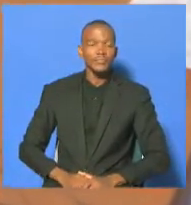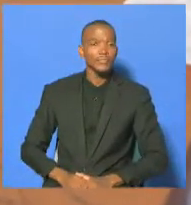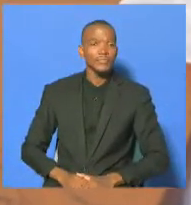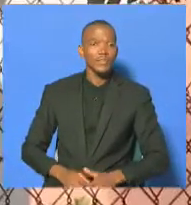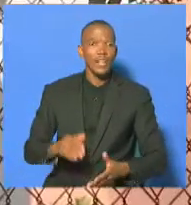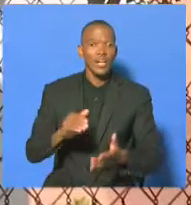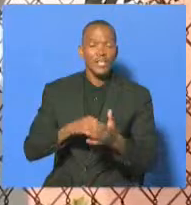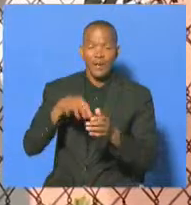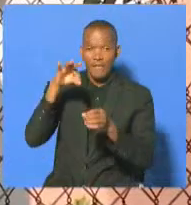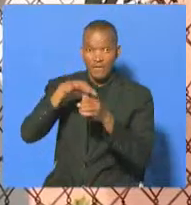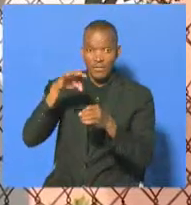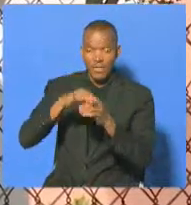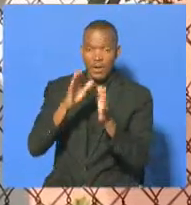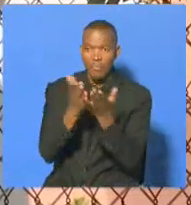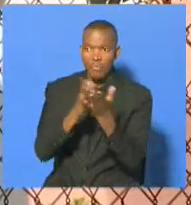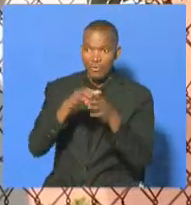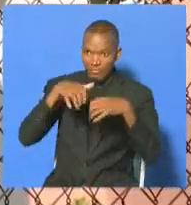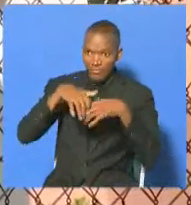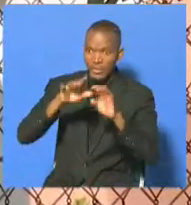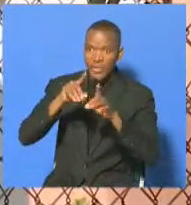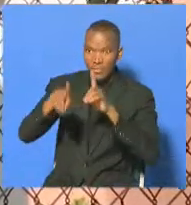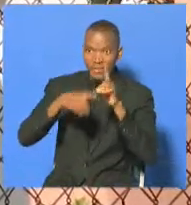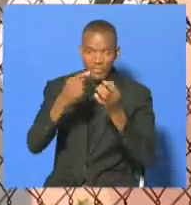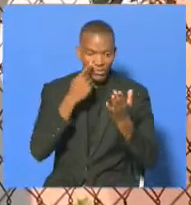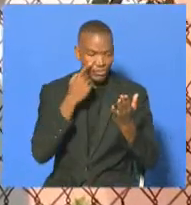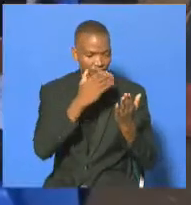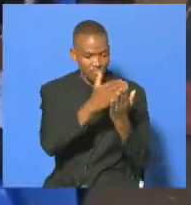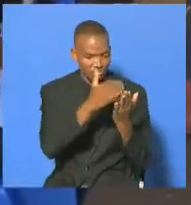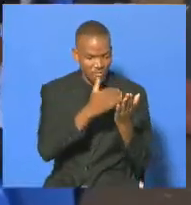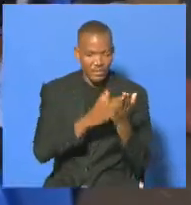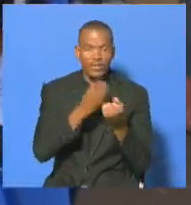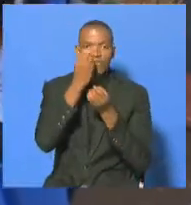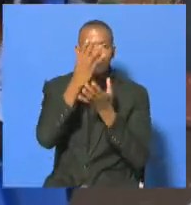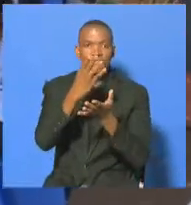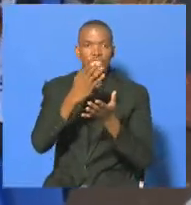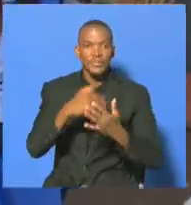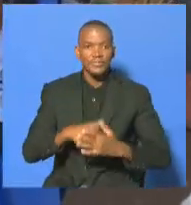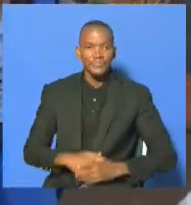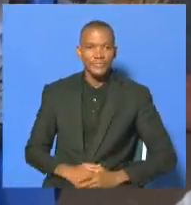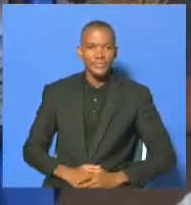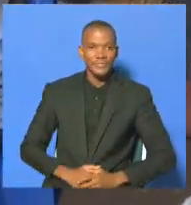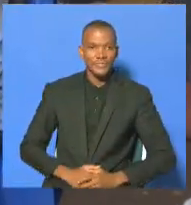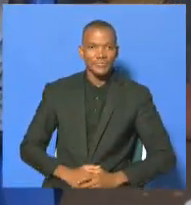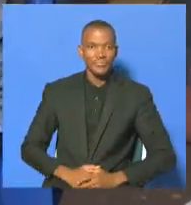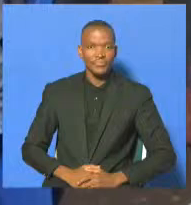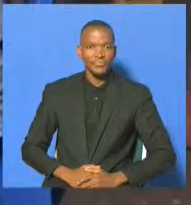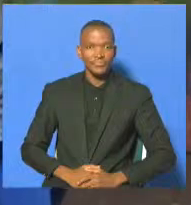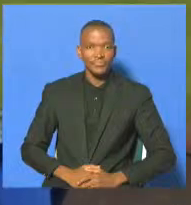Voter registration book released for the public to verify their information.